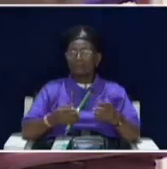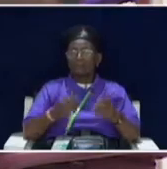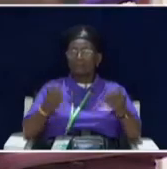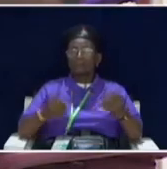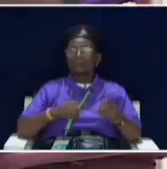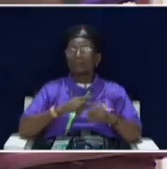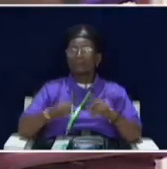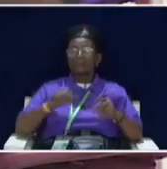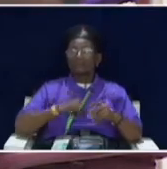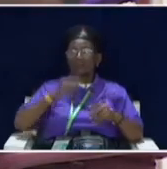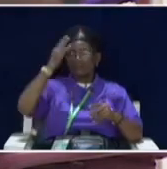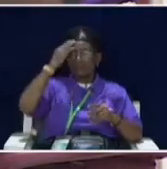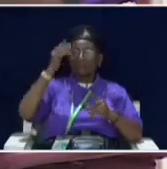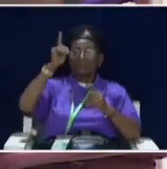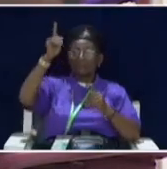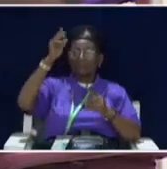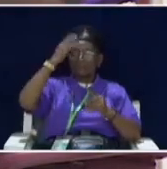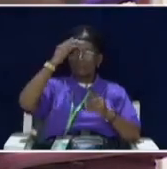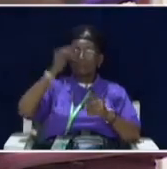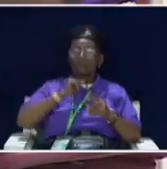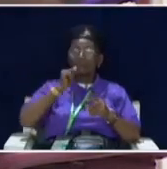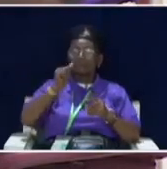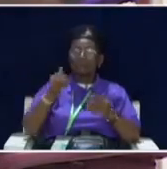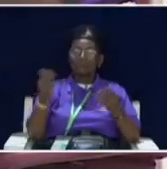am here. And